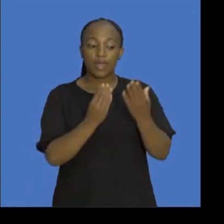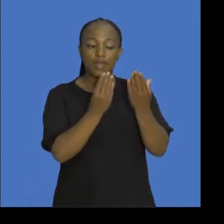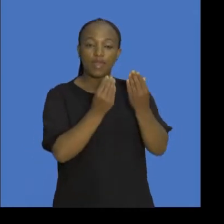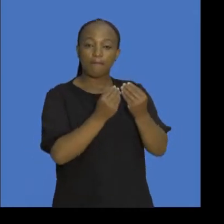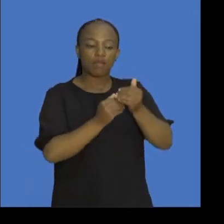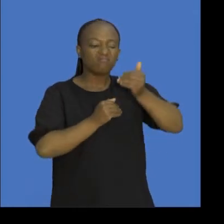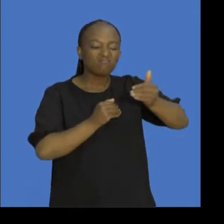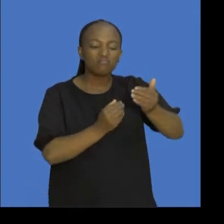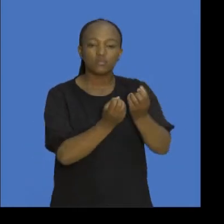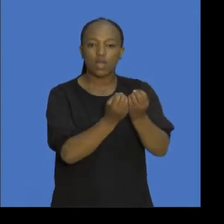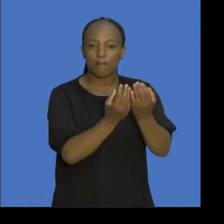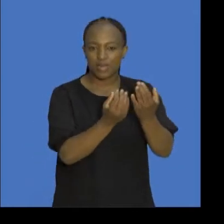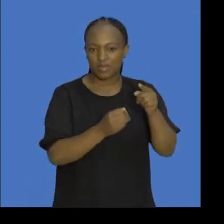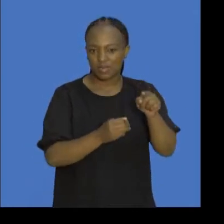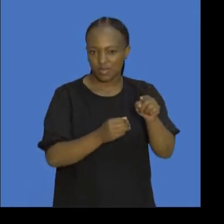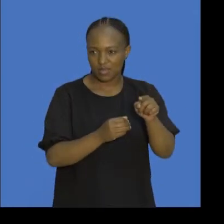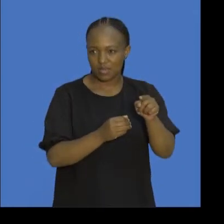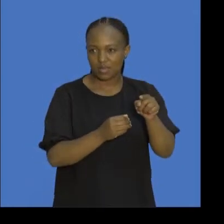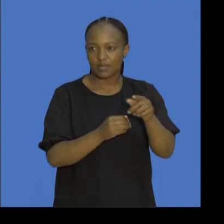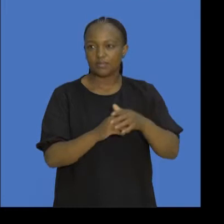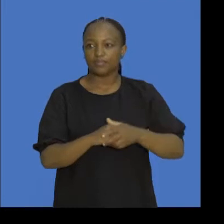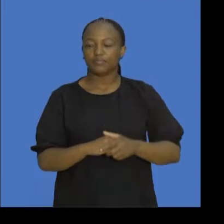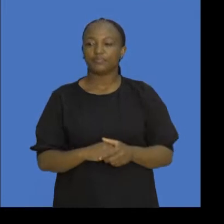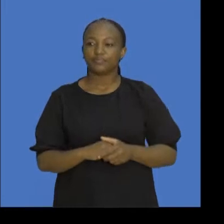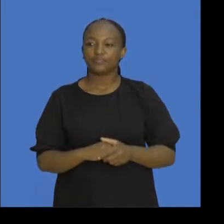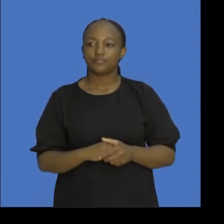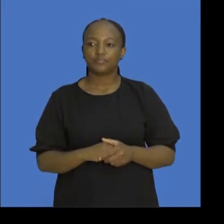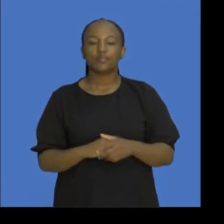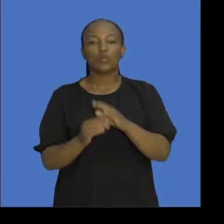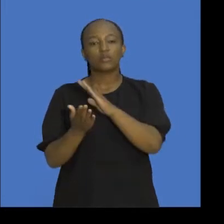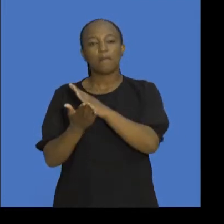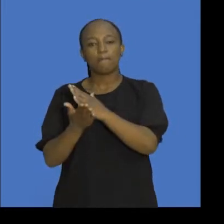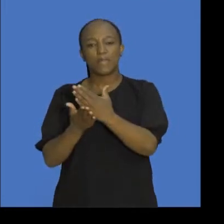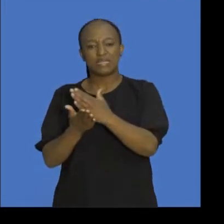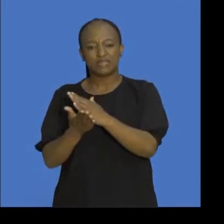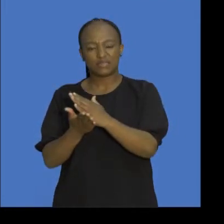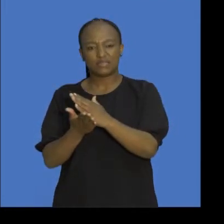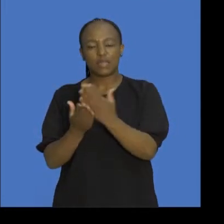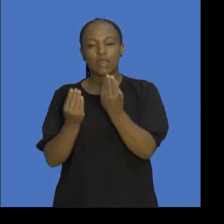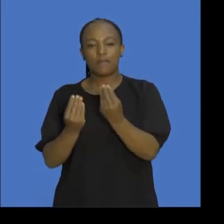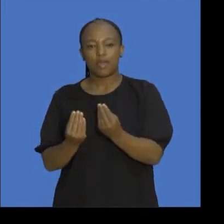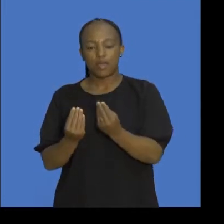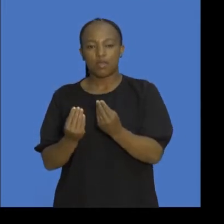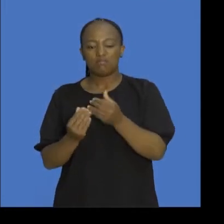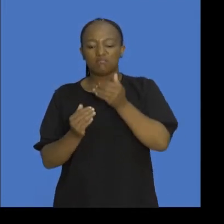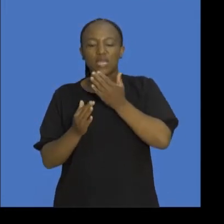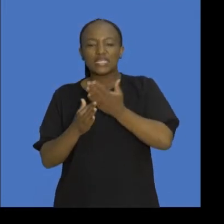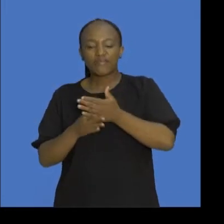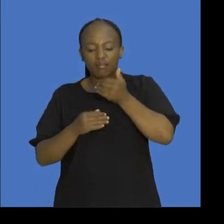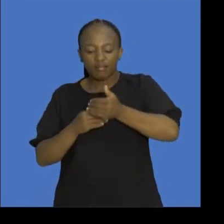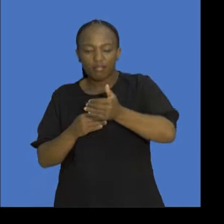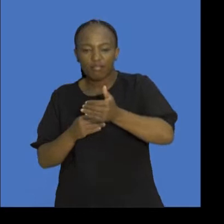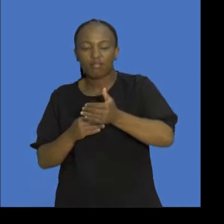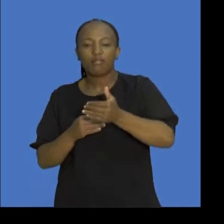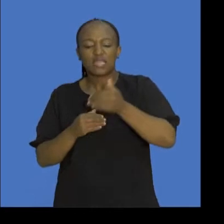frequency. This x is the midpoint of an interval, and this is